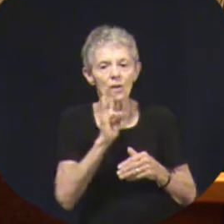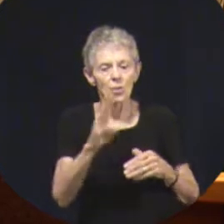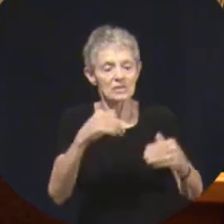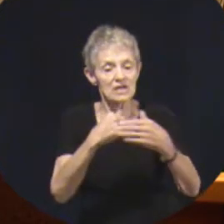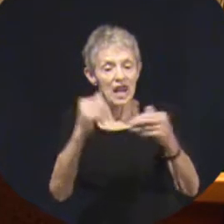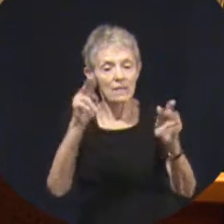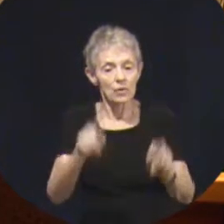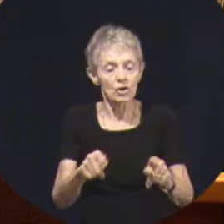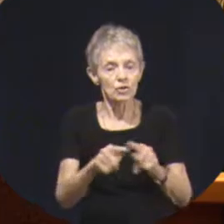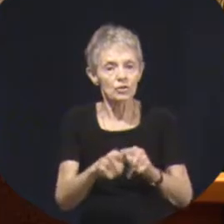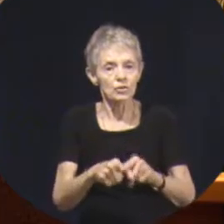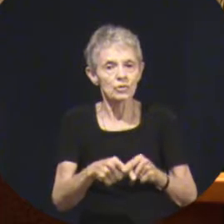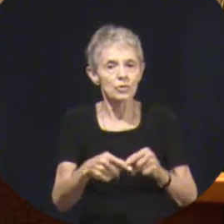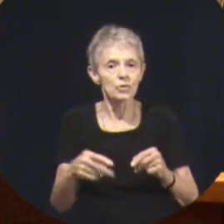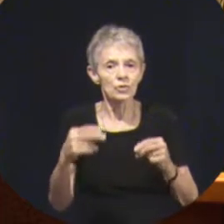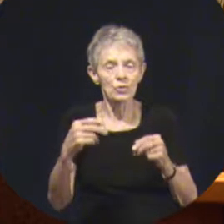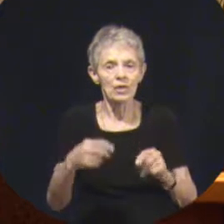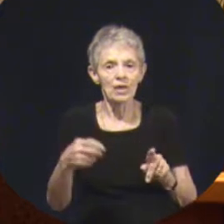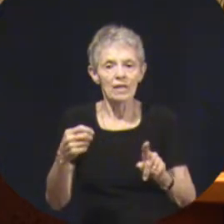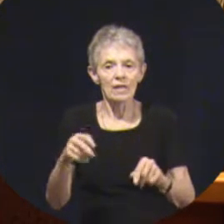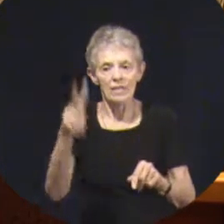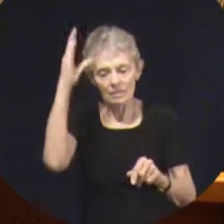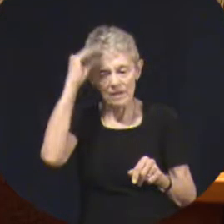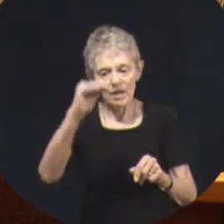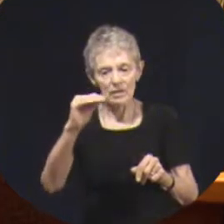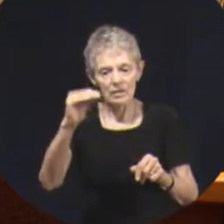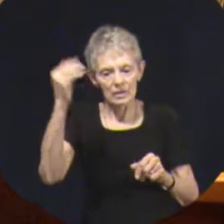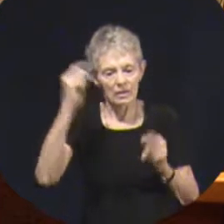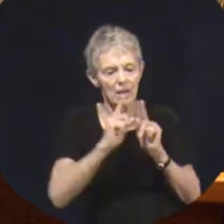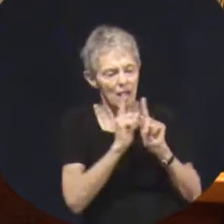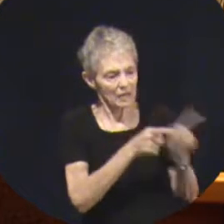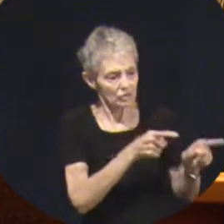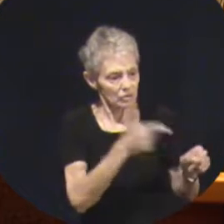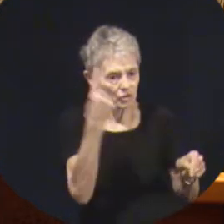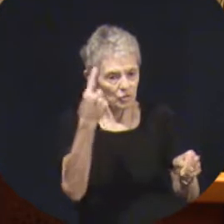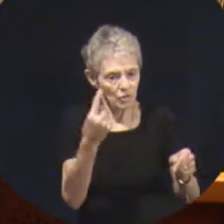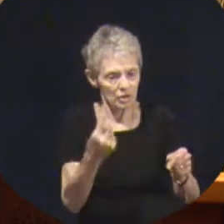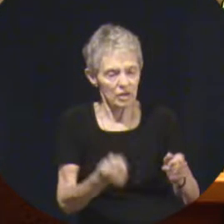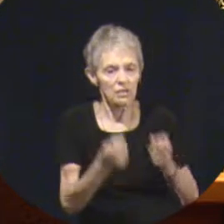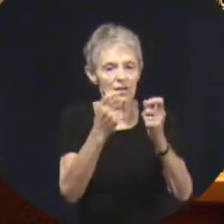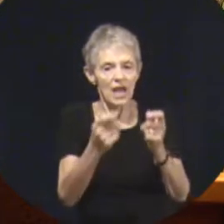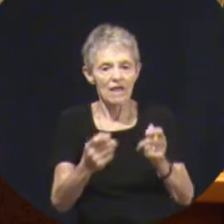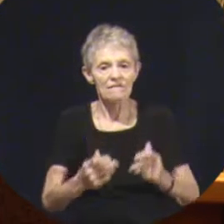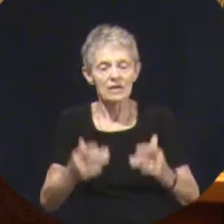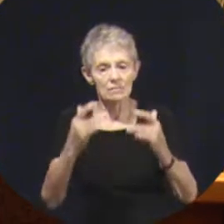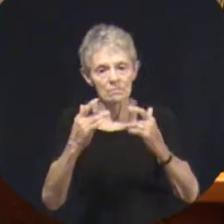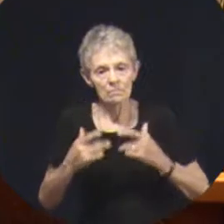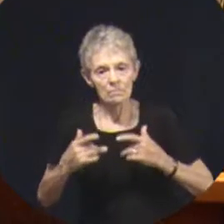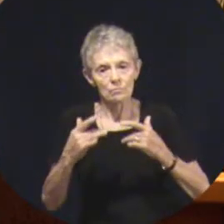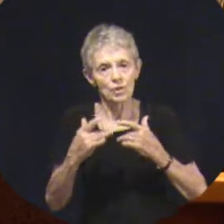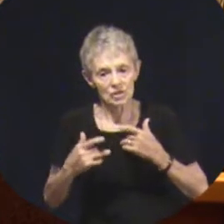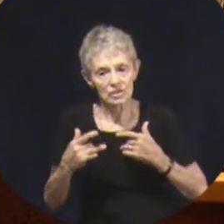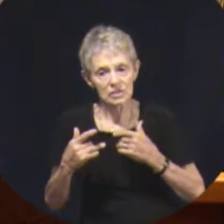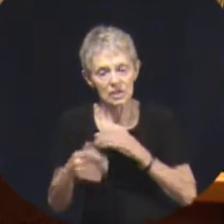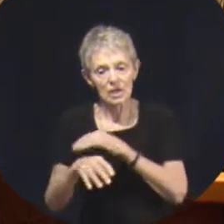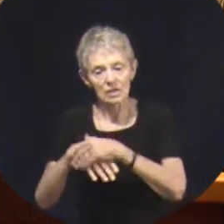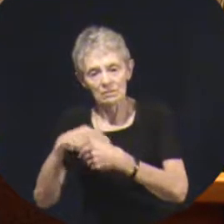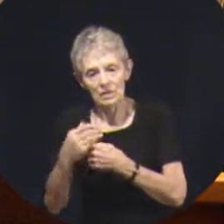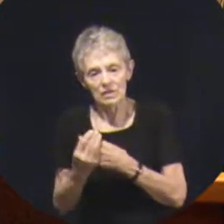victim?" He answered, "The one who treated him with mercy." Jesus said to him,